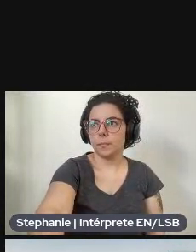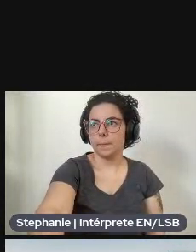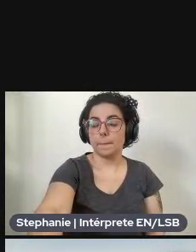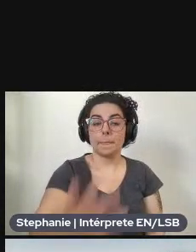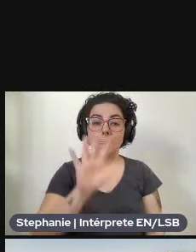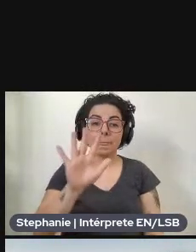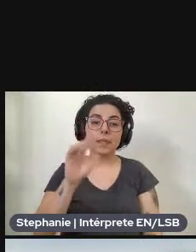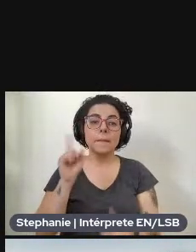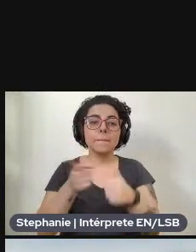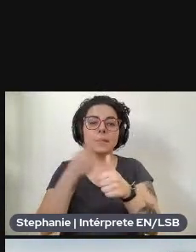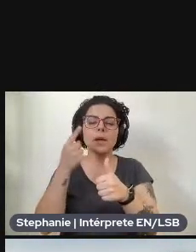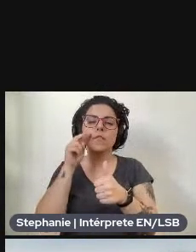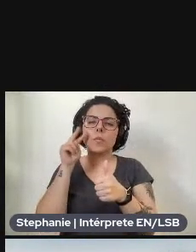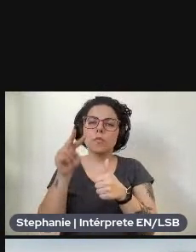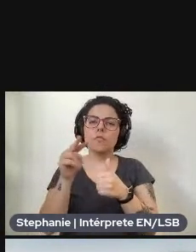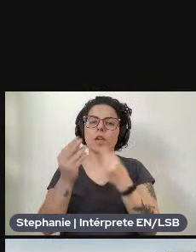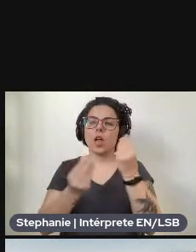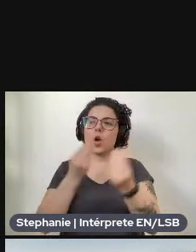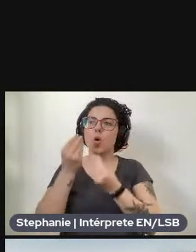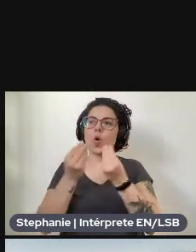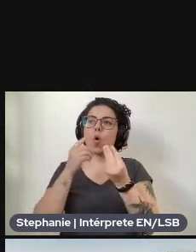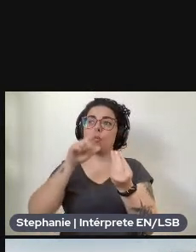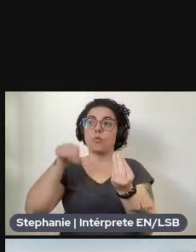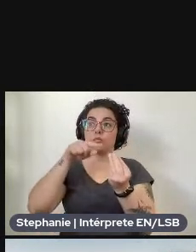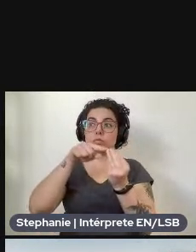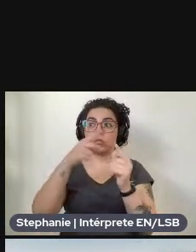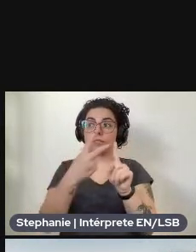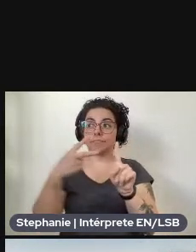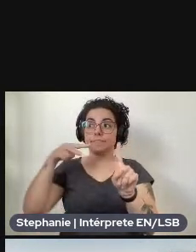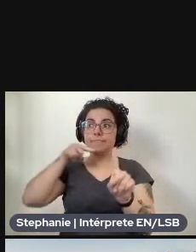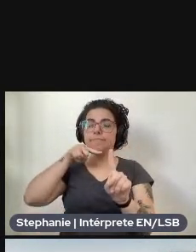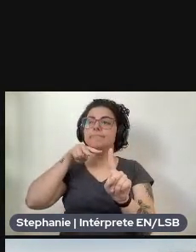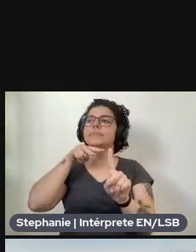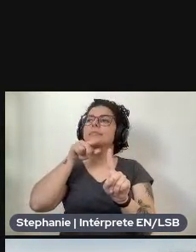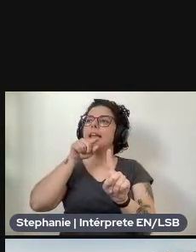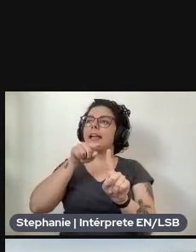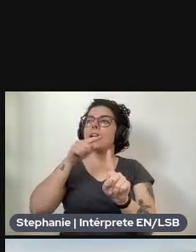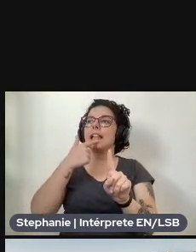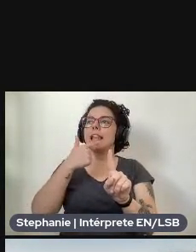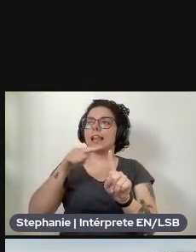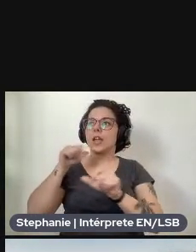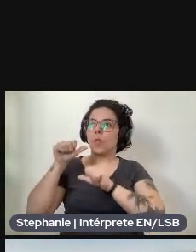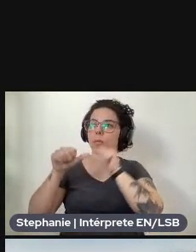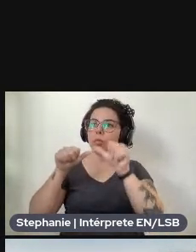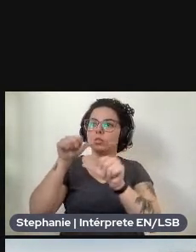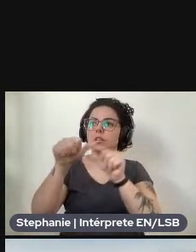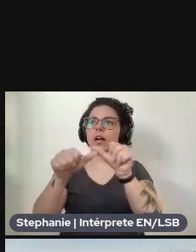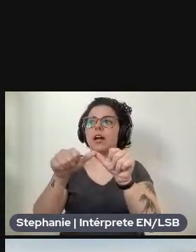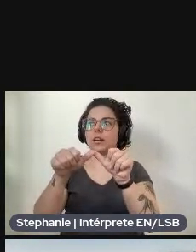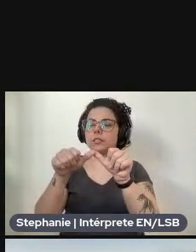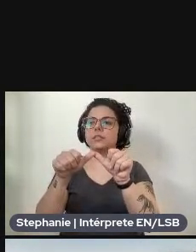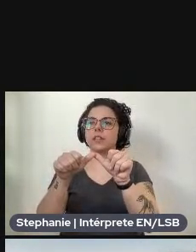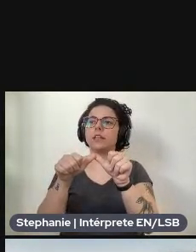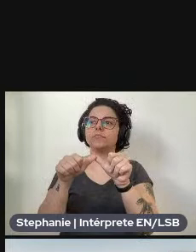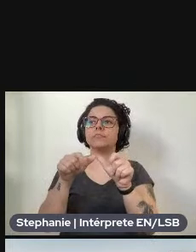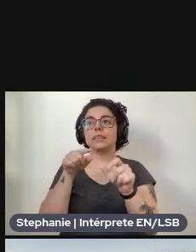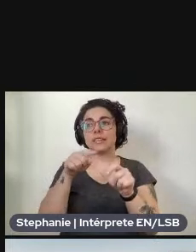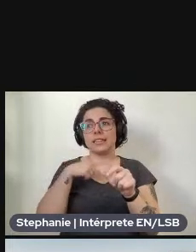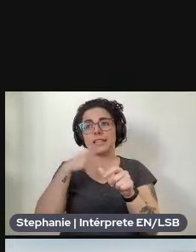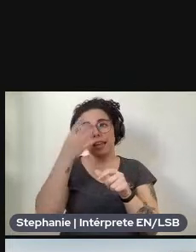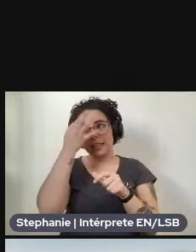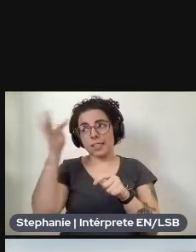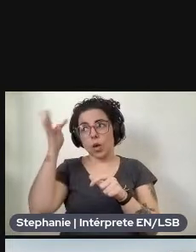at how a functional approach to language change has led then to these differentization theories that we